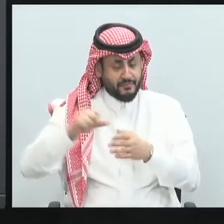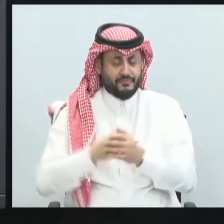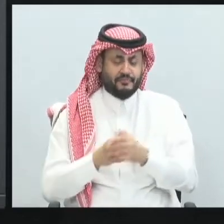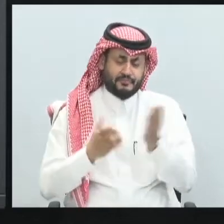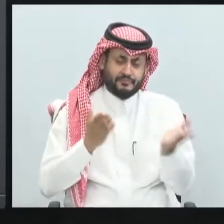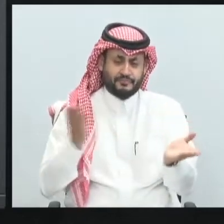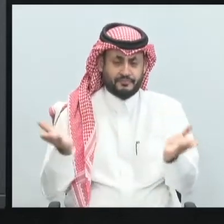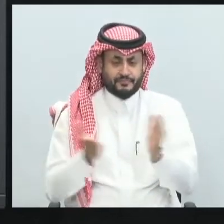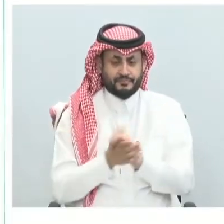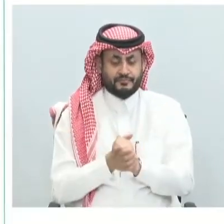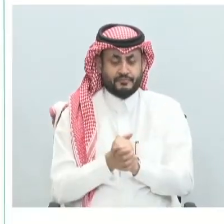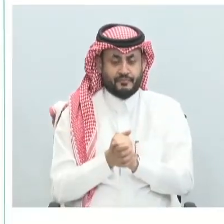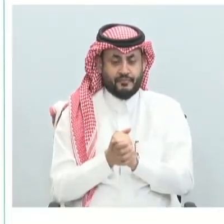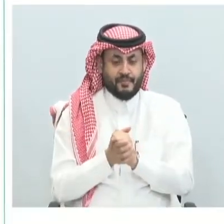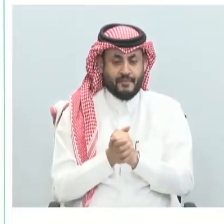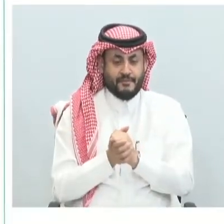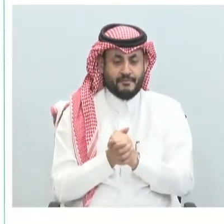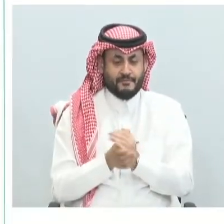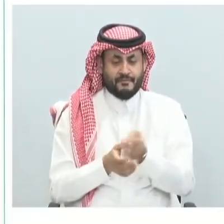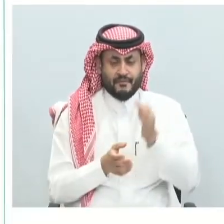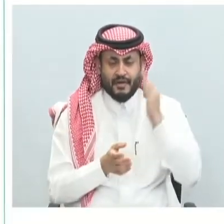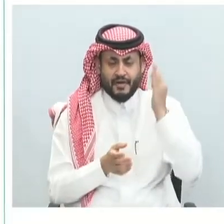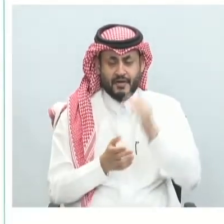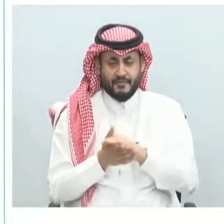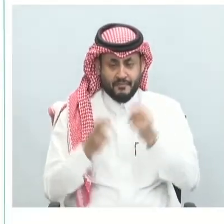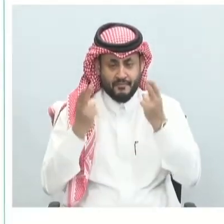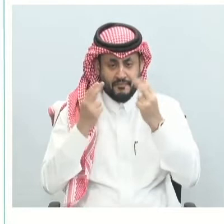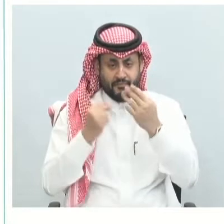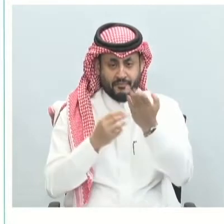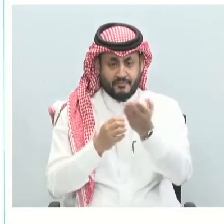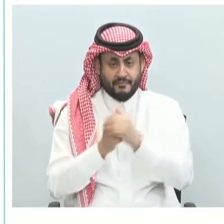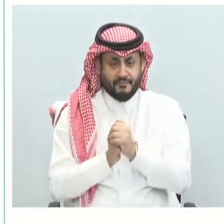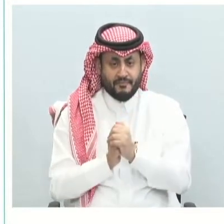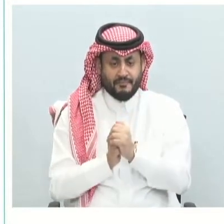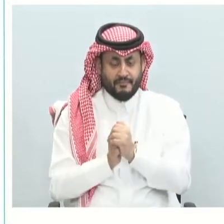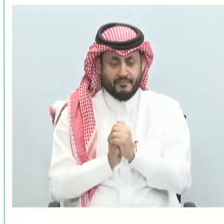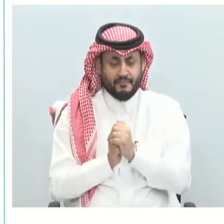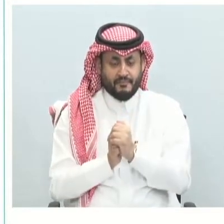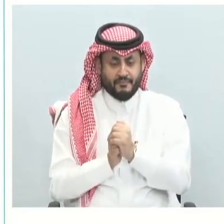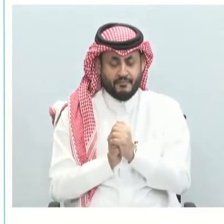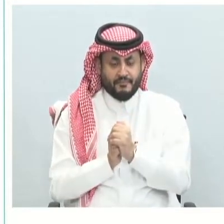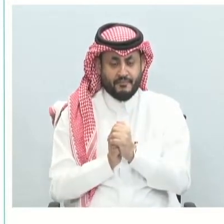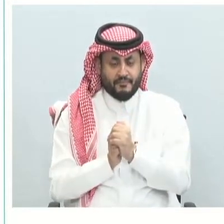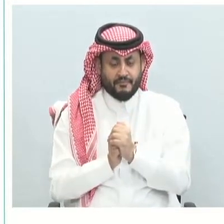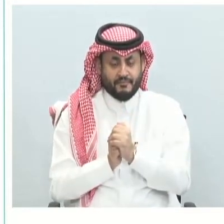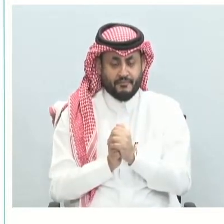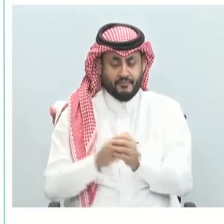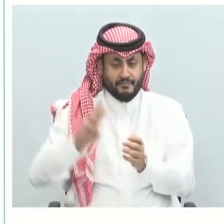this, or like that. Okay, let's hear the third word here. White.